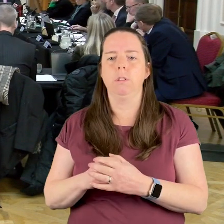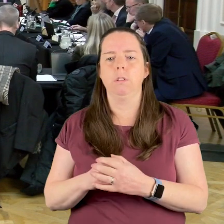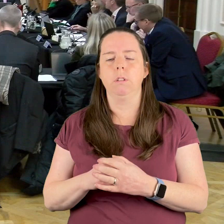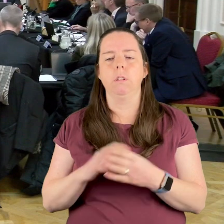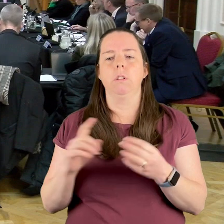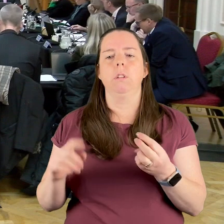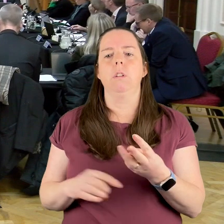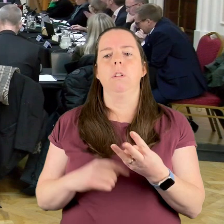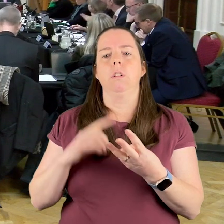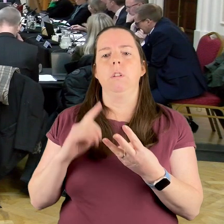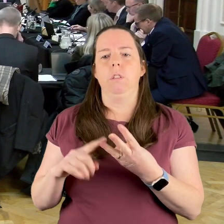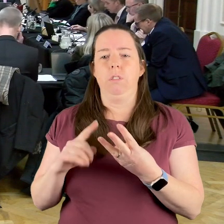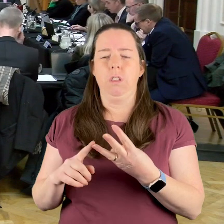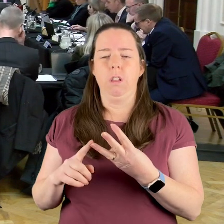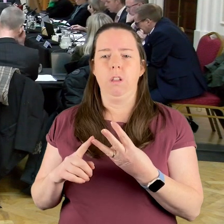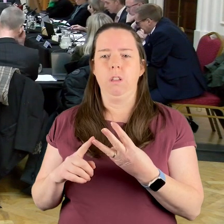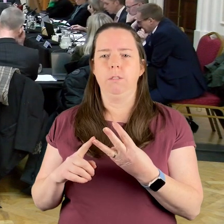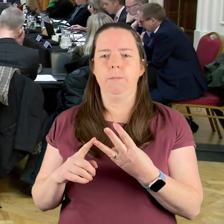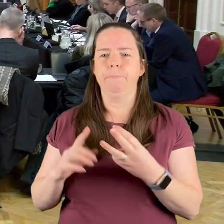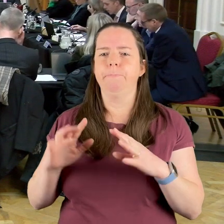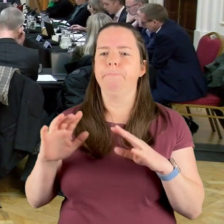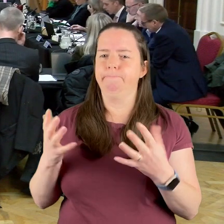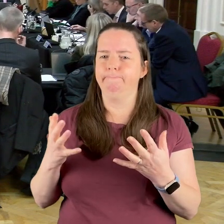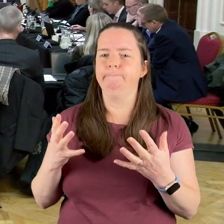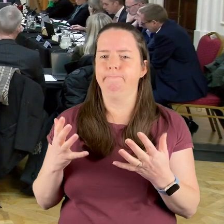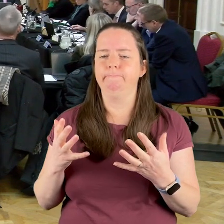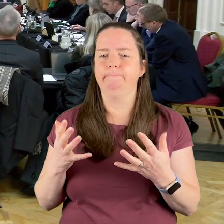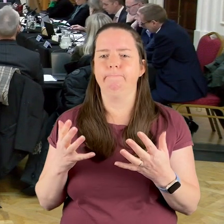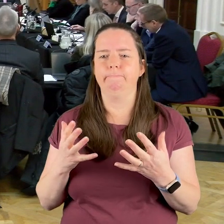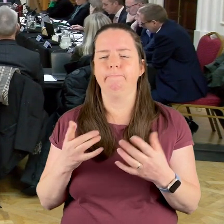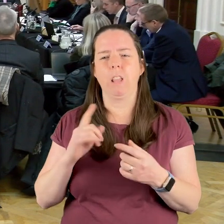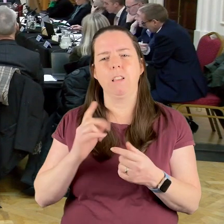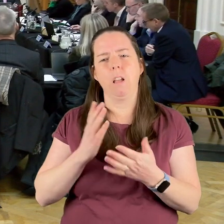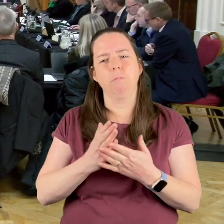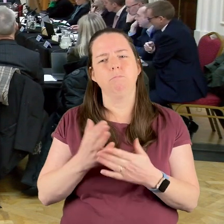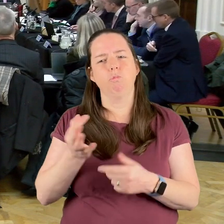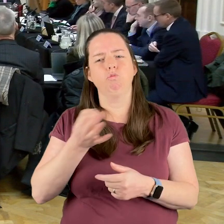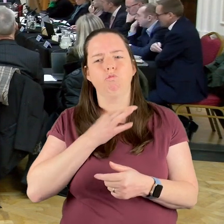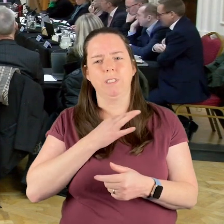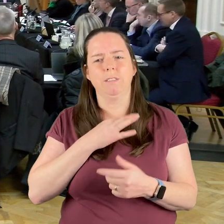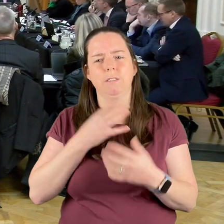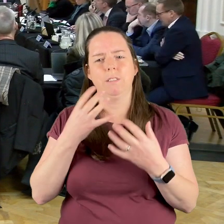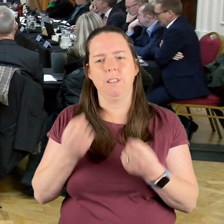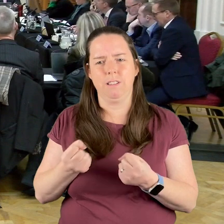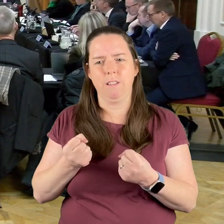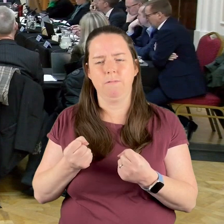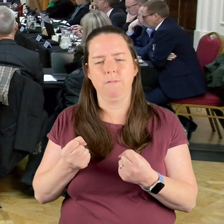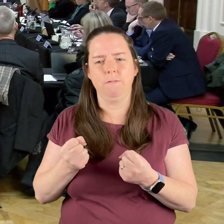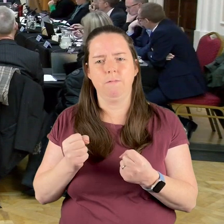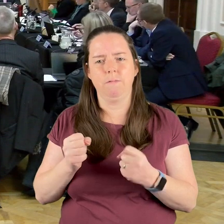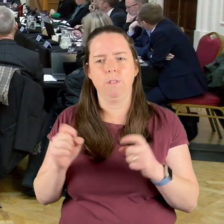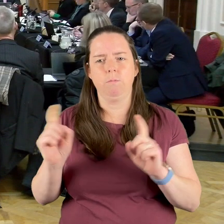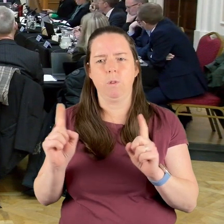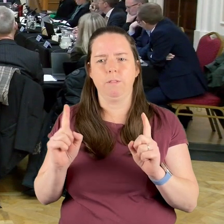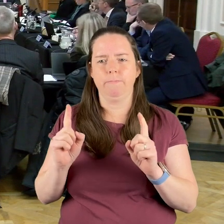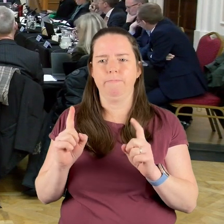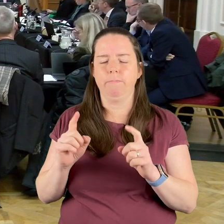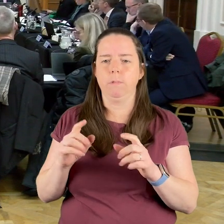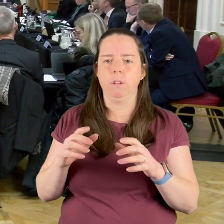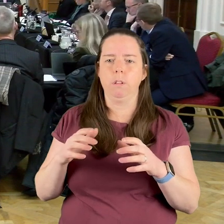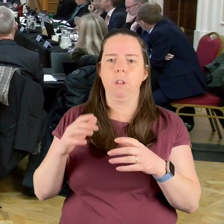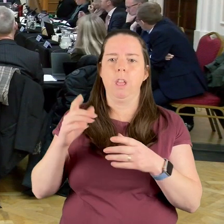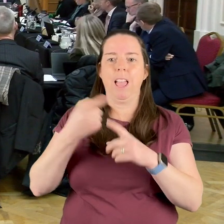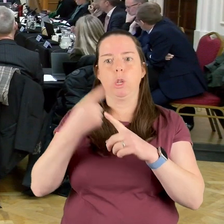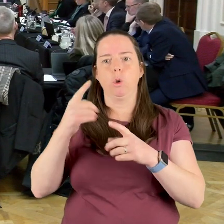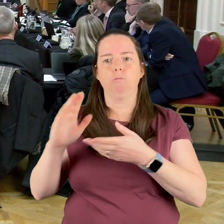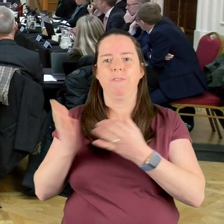And certainly we will, and I'm sure I'd hope colleagues would as well. And then the third piece, I'd say, is